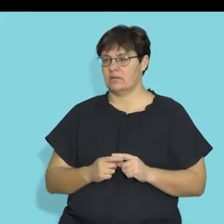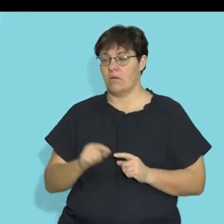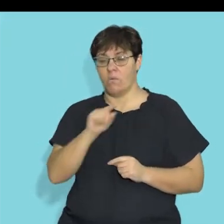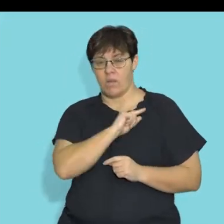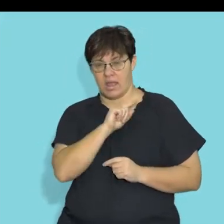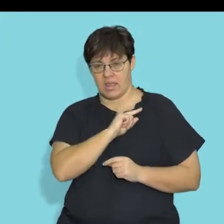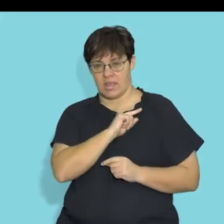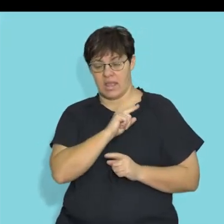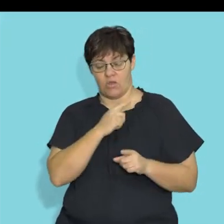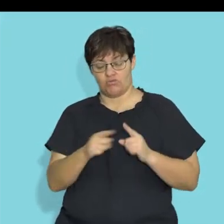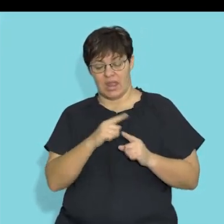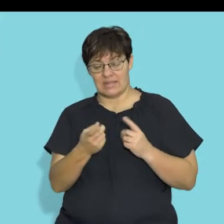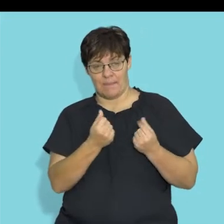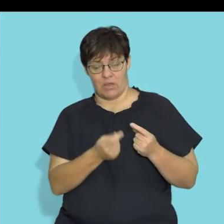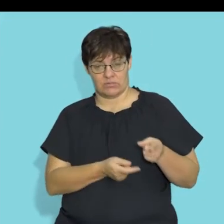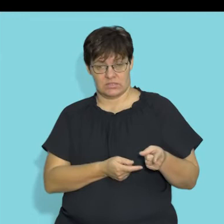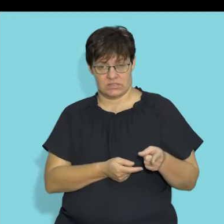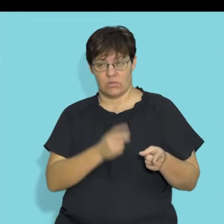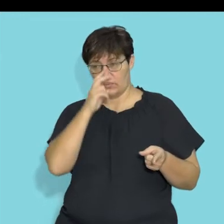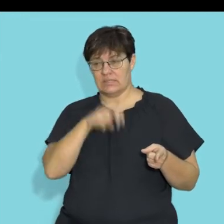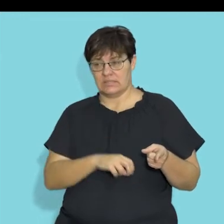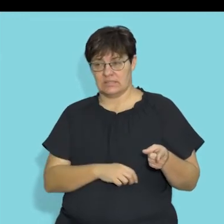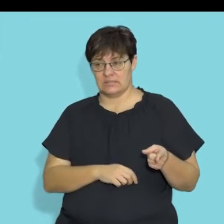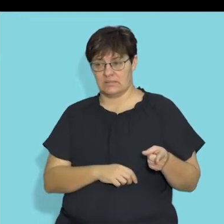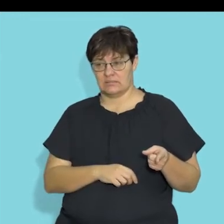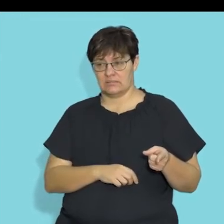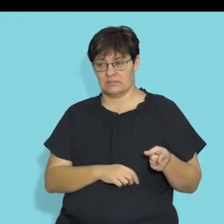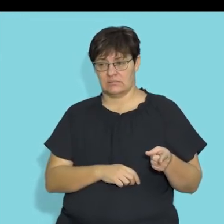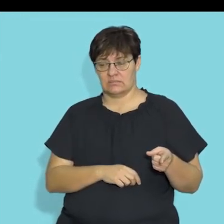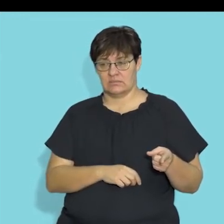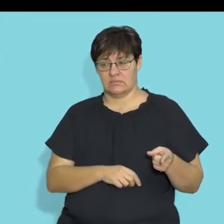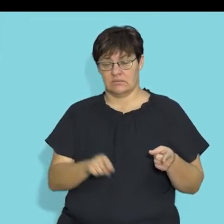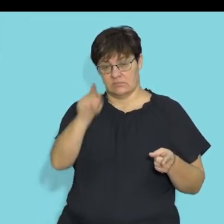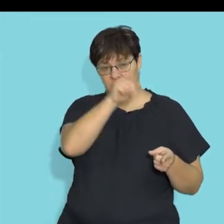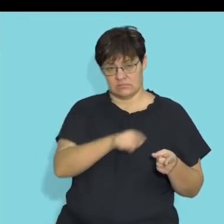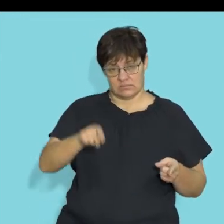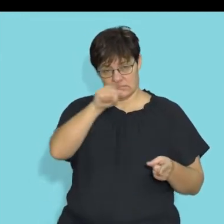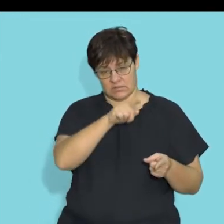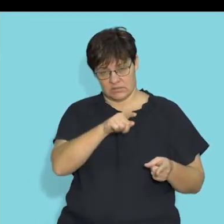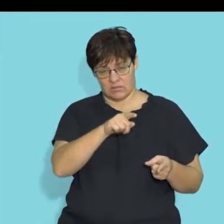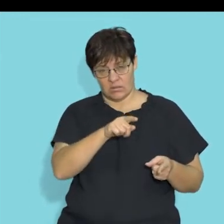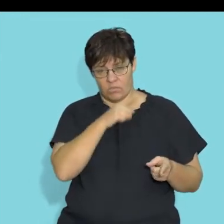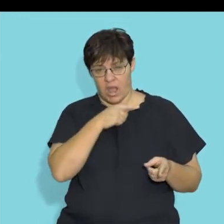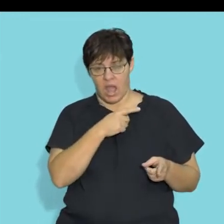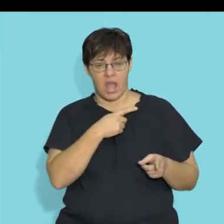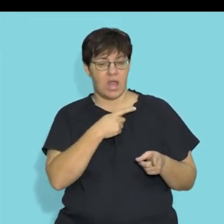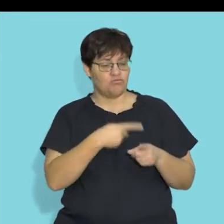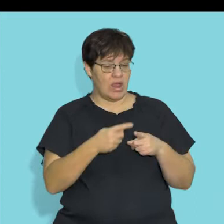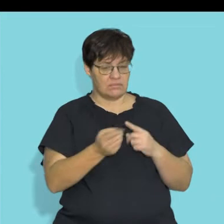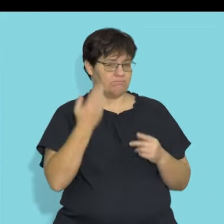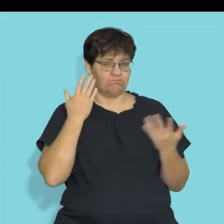figure, because we need the rental figure, we need this figure here as